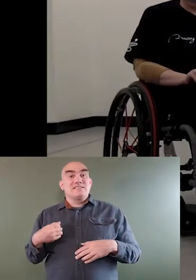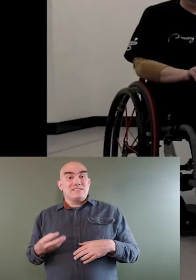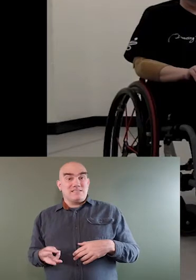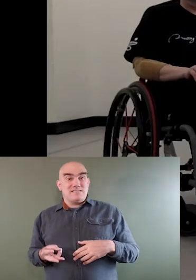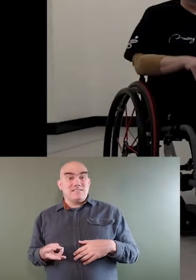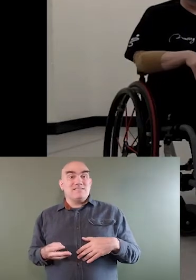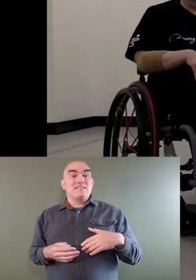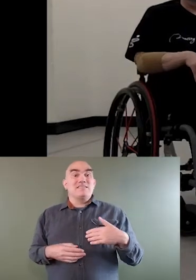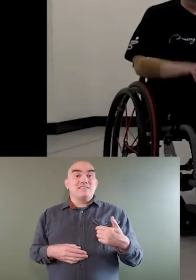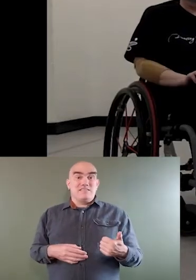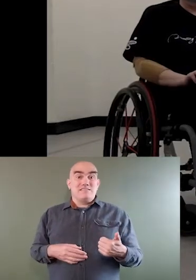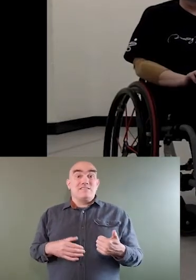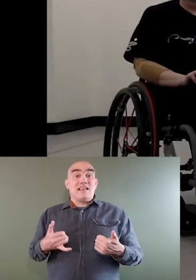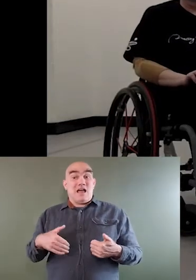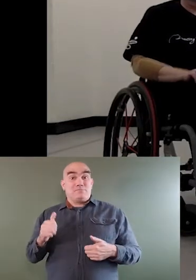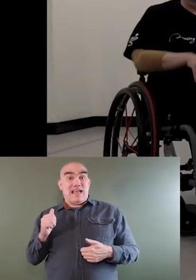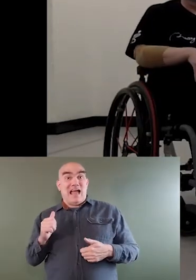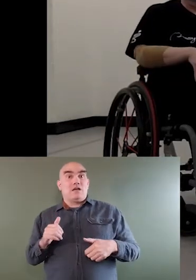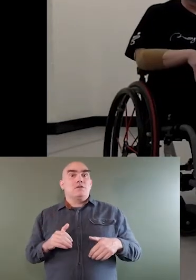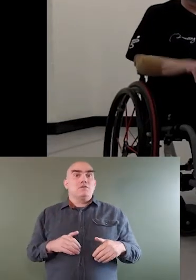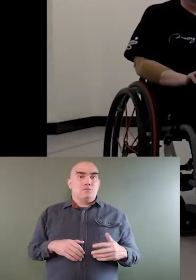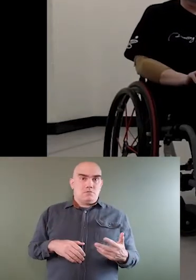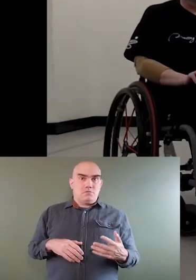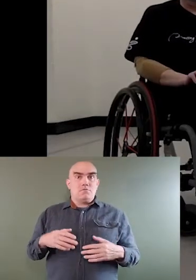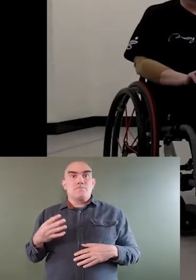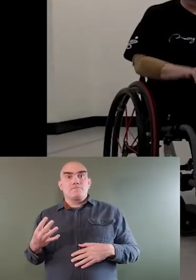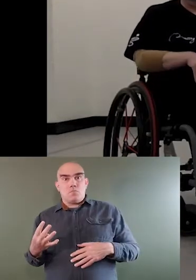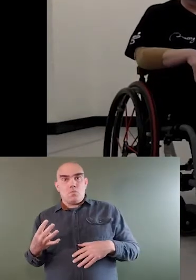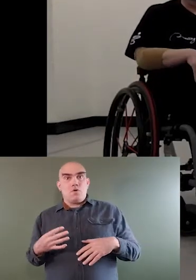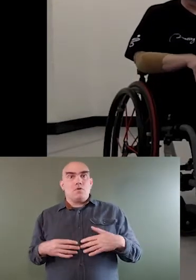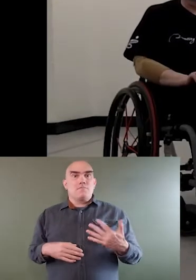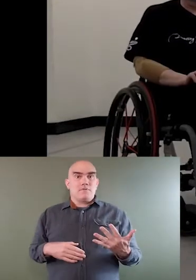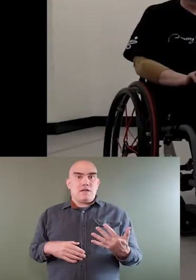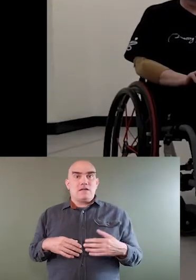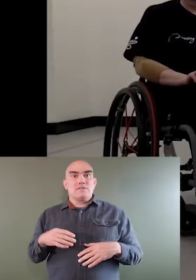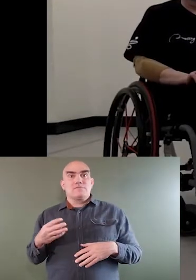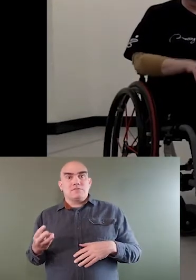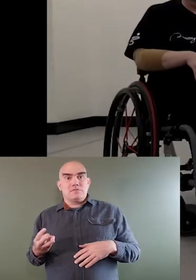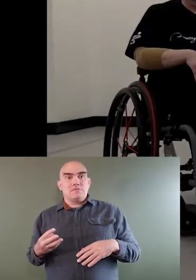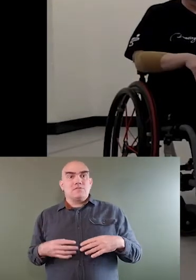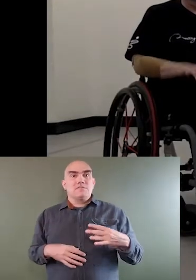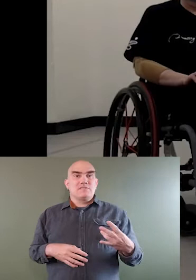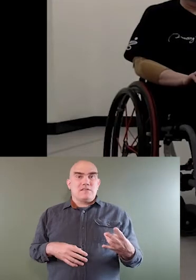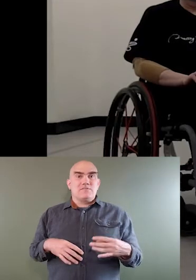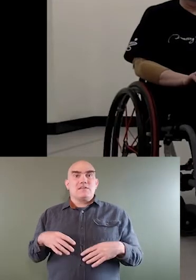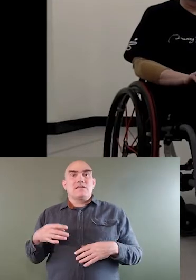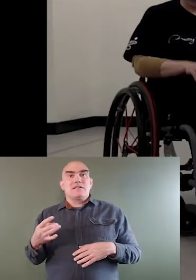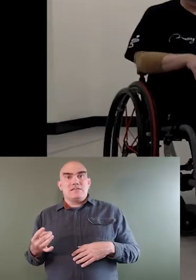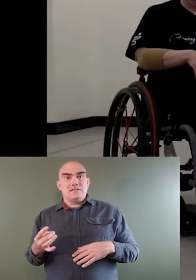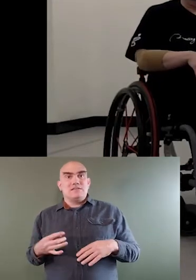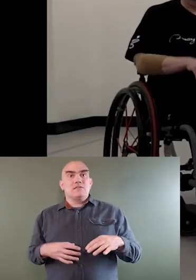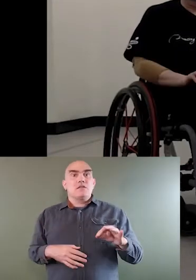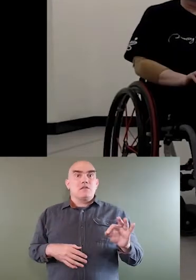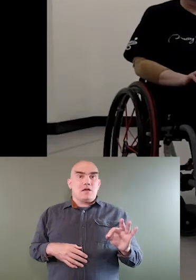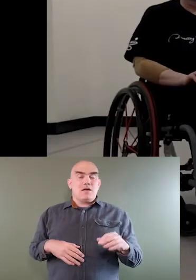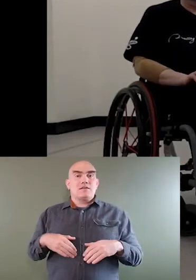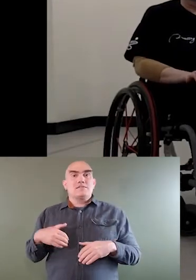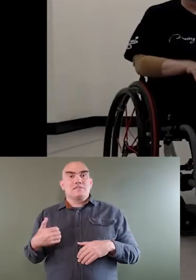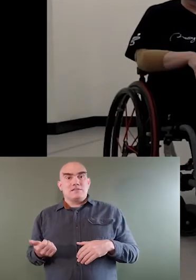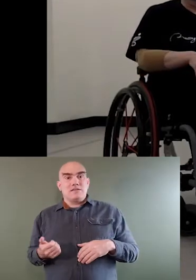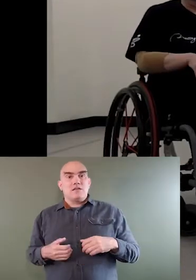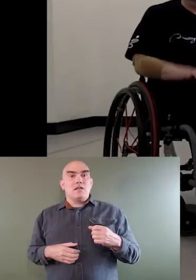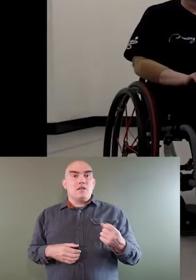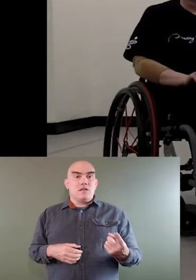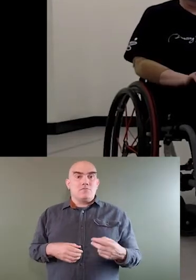16. Heels. 2, 3, 4. This is left. Right. 7, 8, 9, 10,